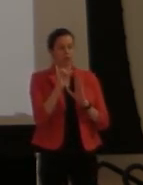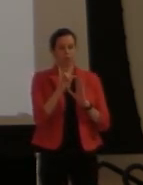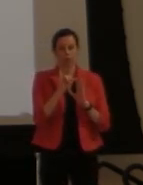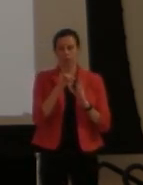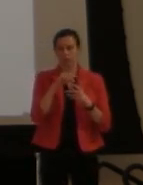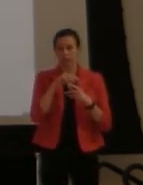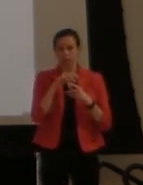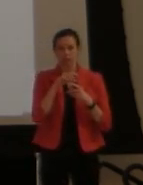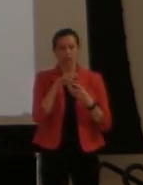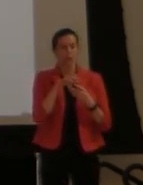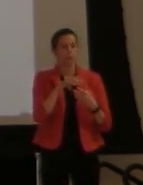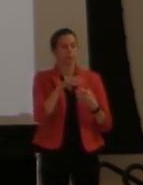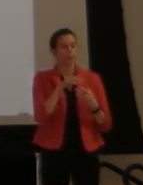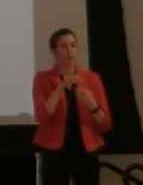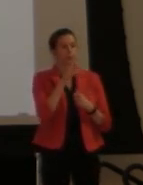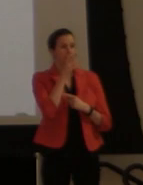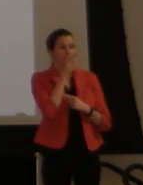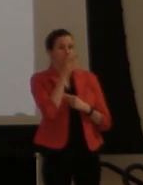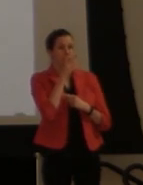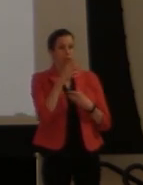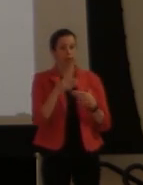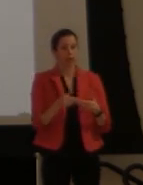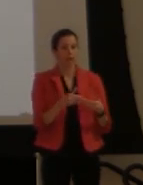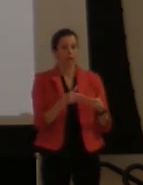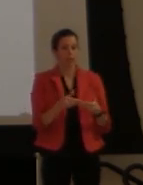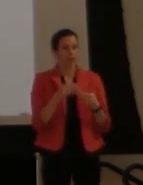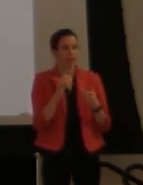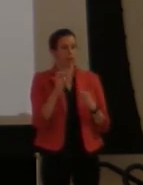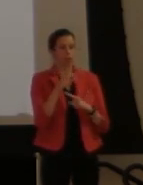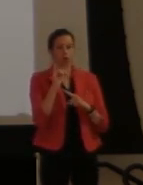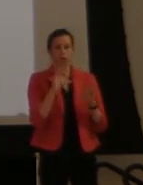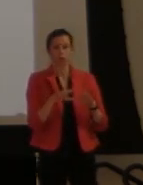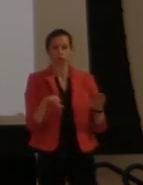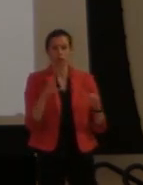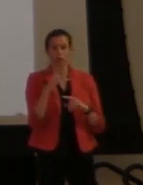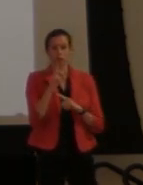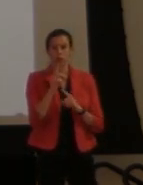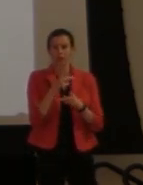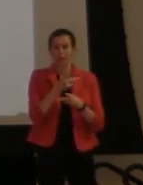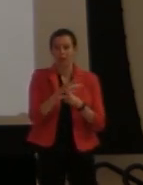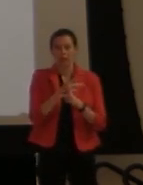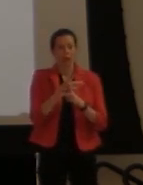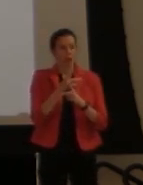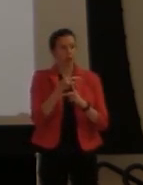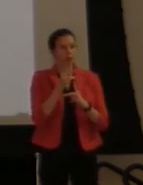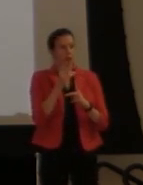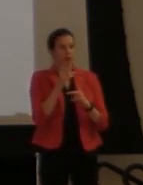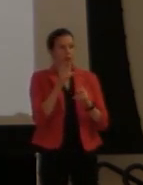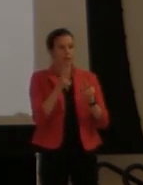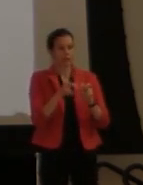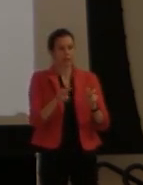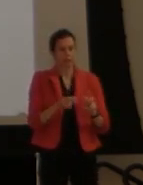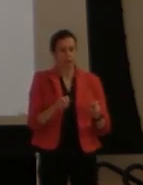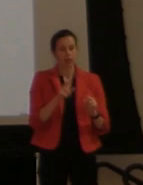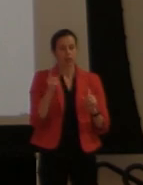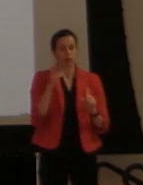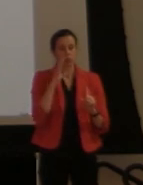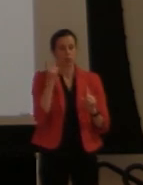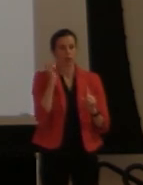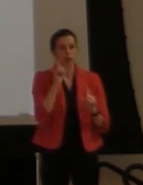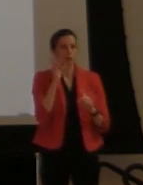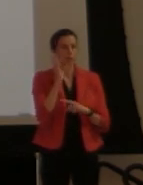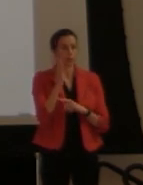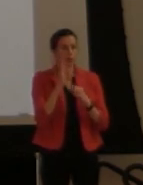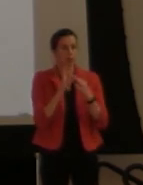child health and maternal infant and early child care home visiting assessment. So Reem Ali is going to come and she's going to speak on her